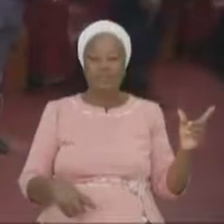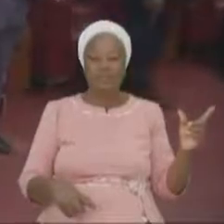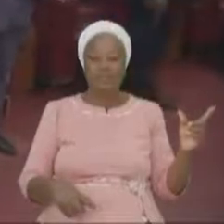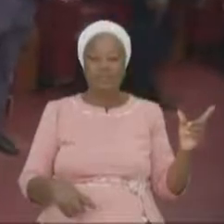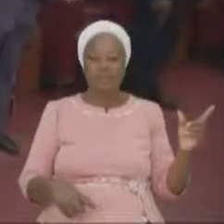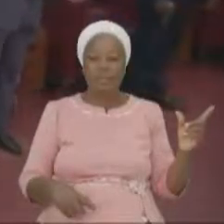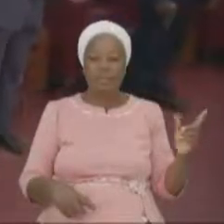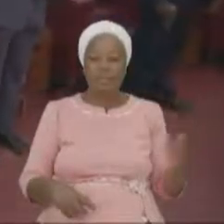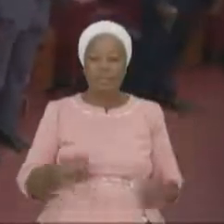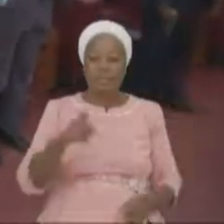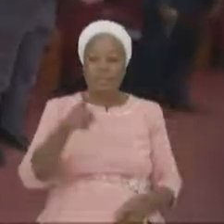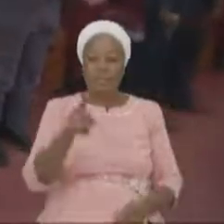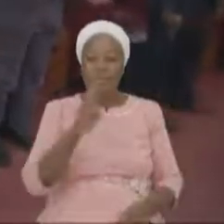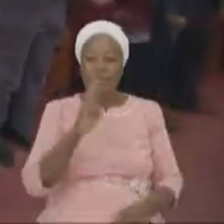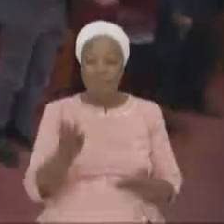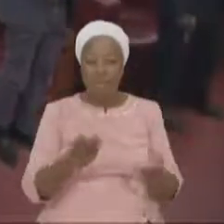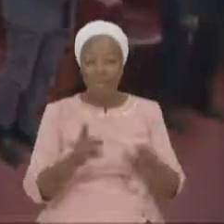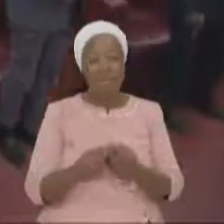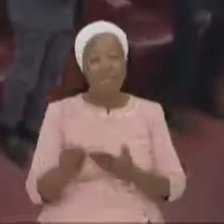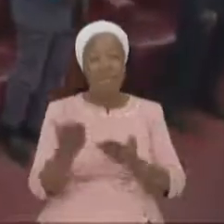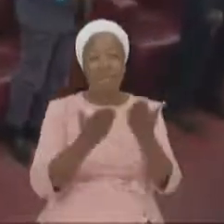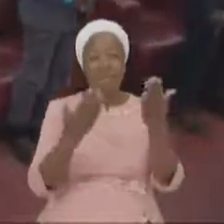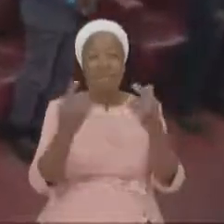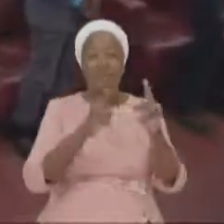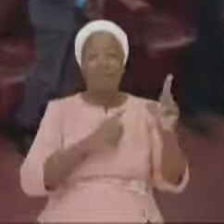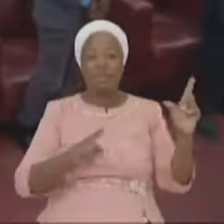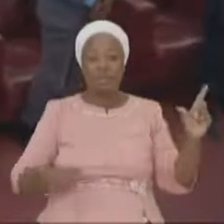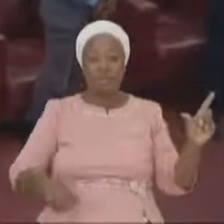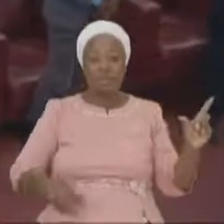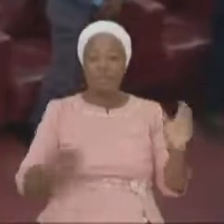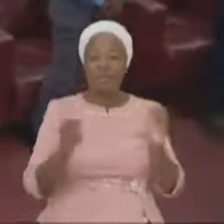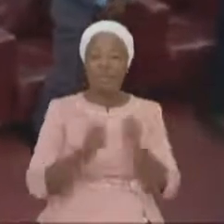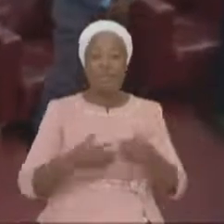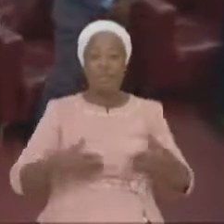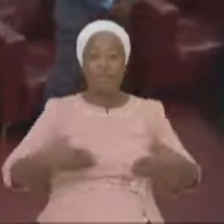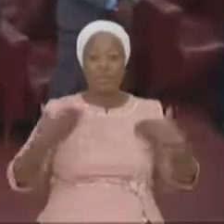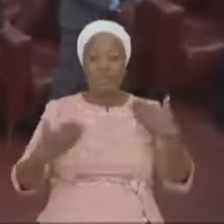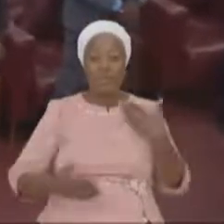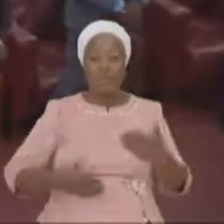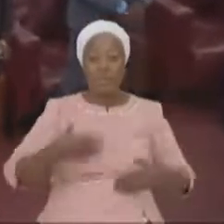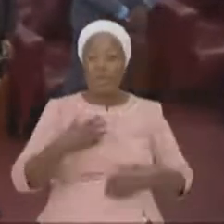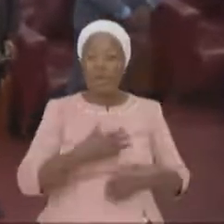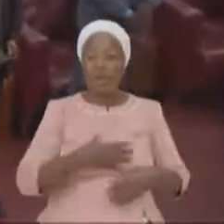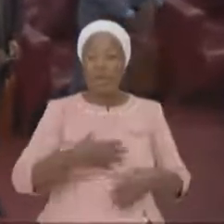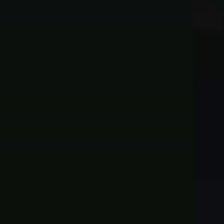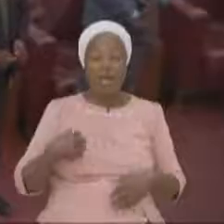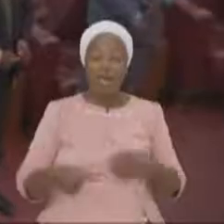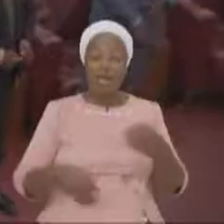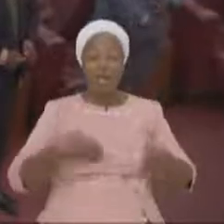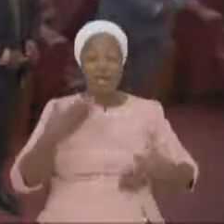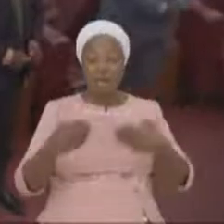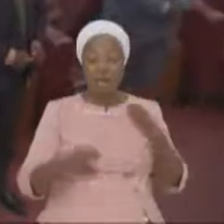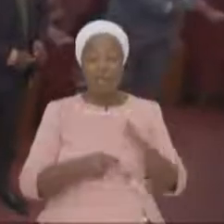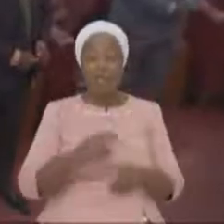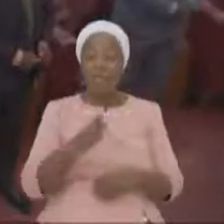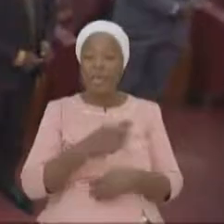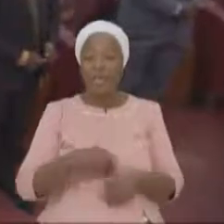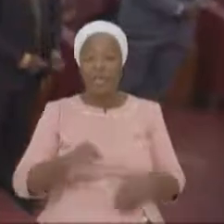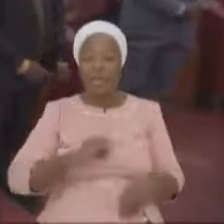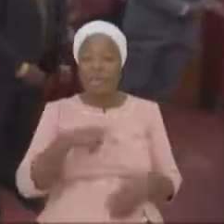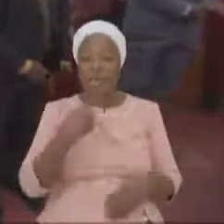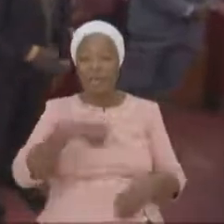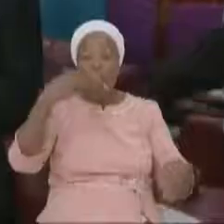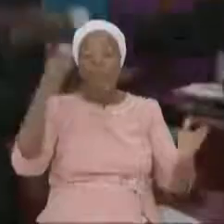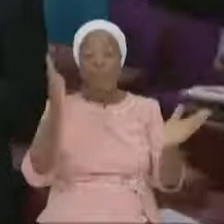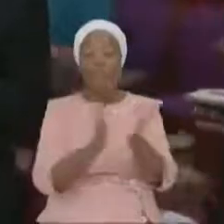We are here to serve the Lord with joy and cheerfulness and happiness. I said, praise